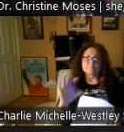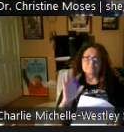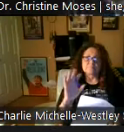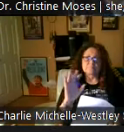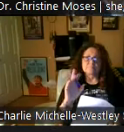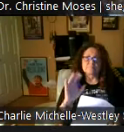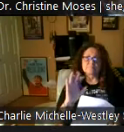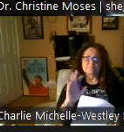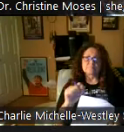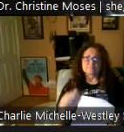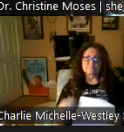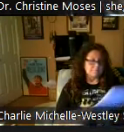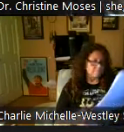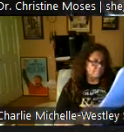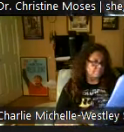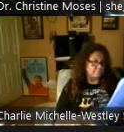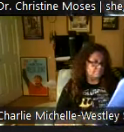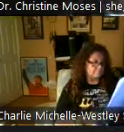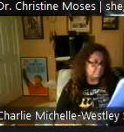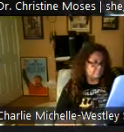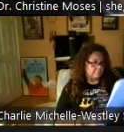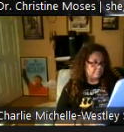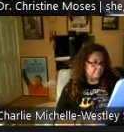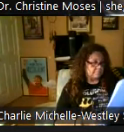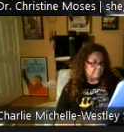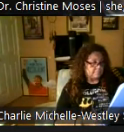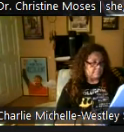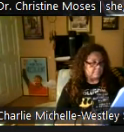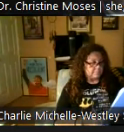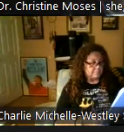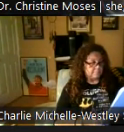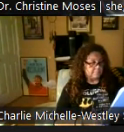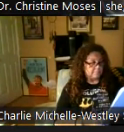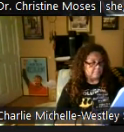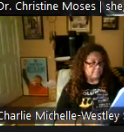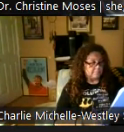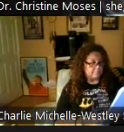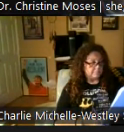We can move on. Thank you. Section C. E.